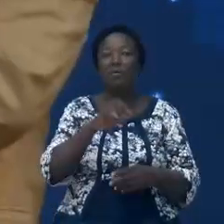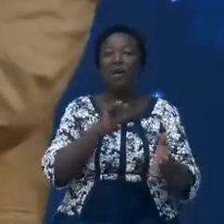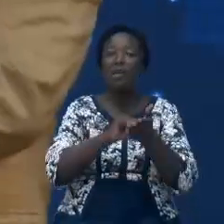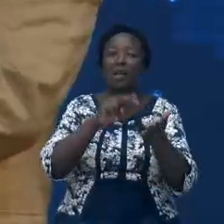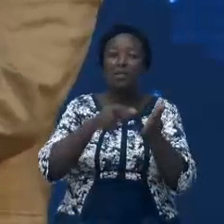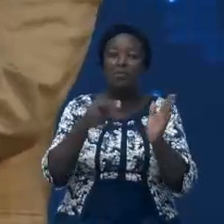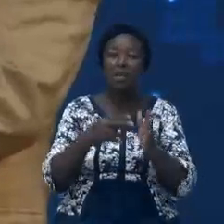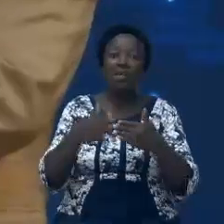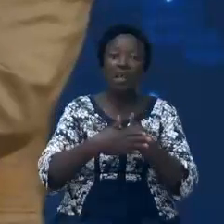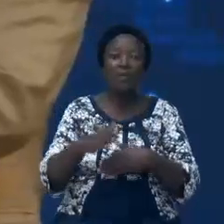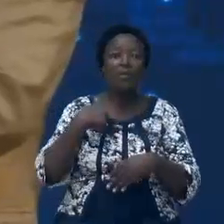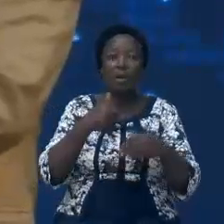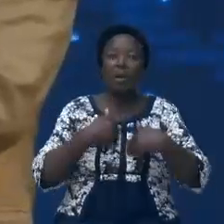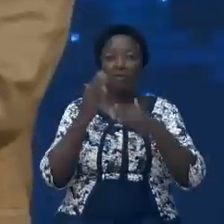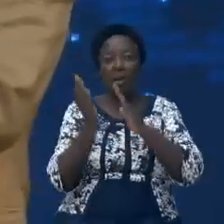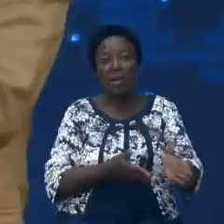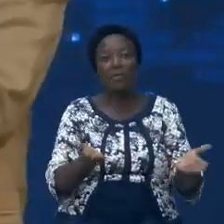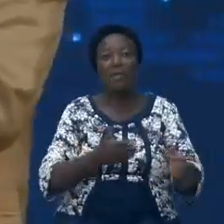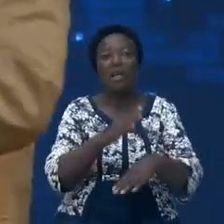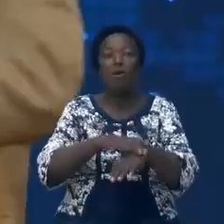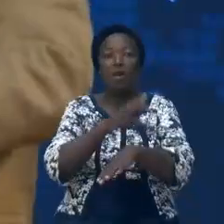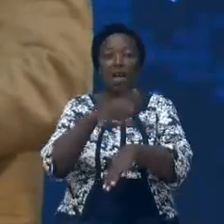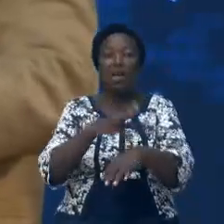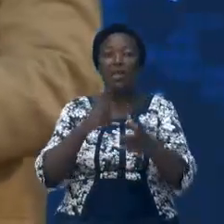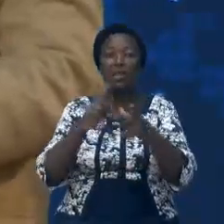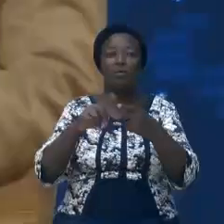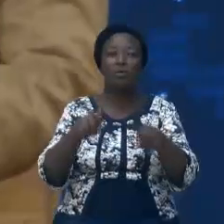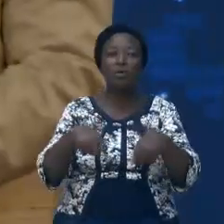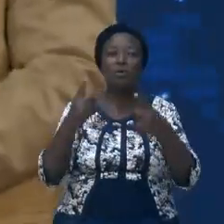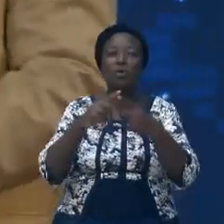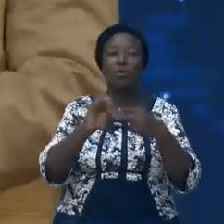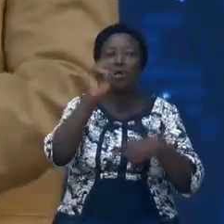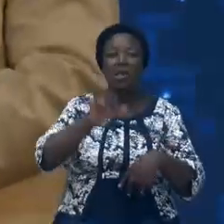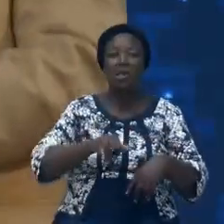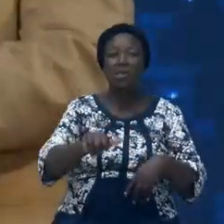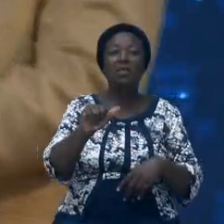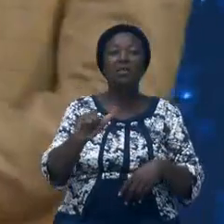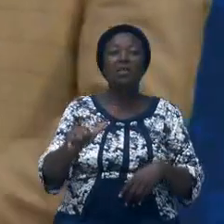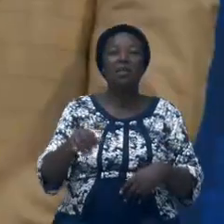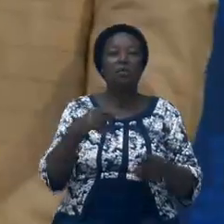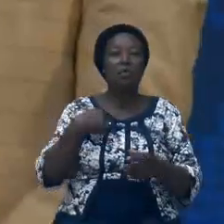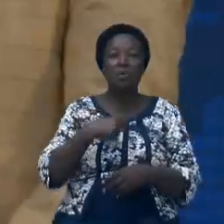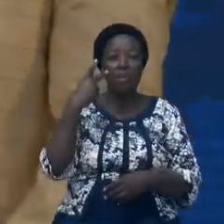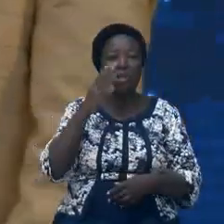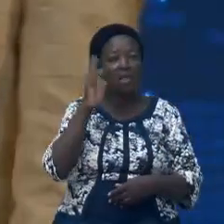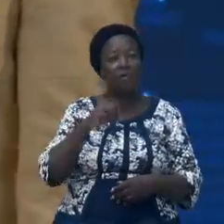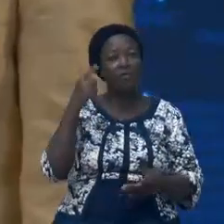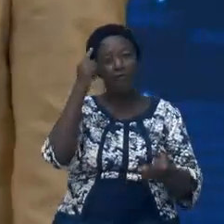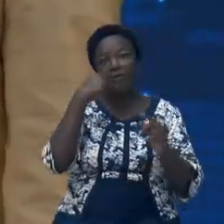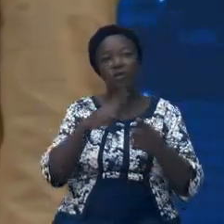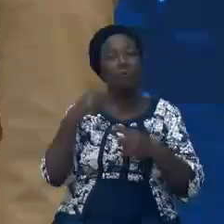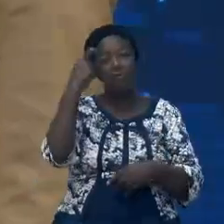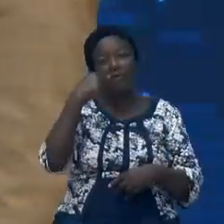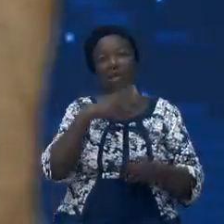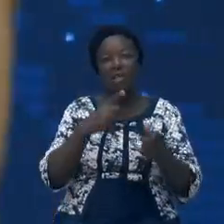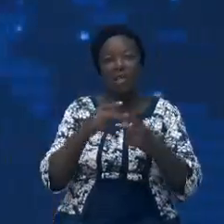then it says, and forever. That means after we have left here, and we go to